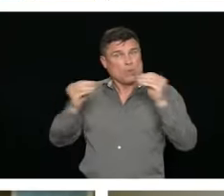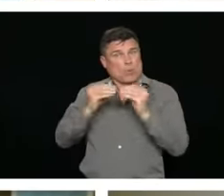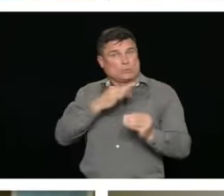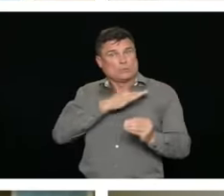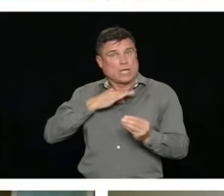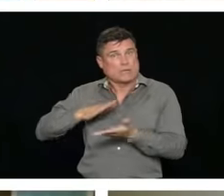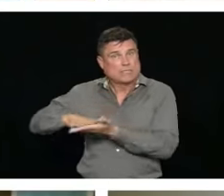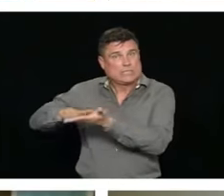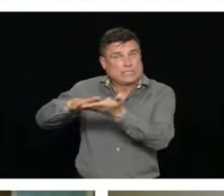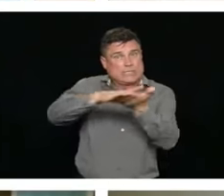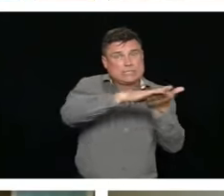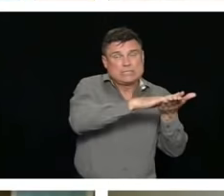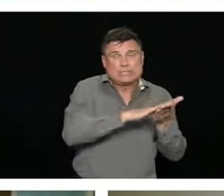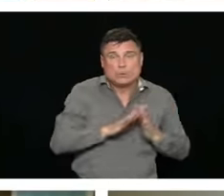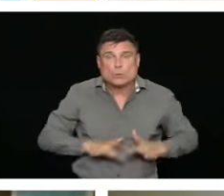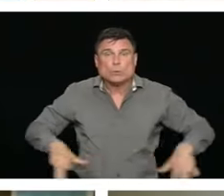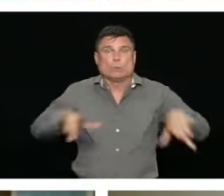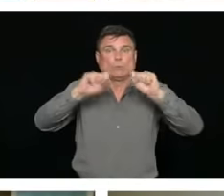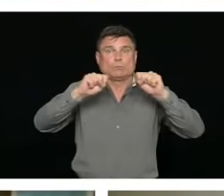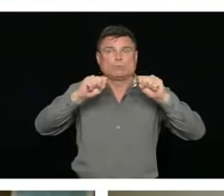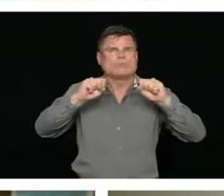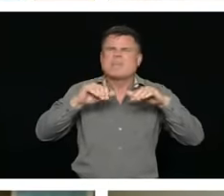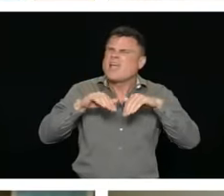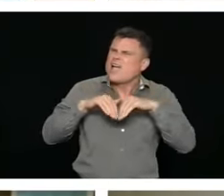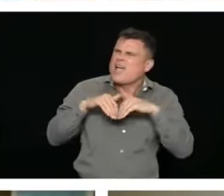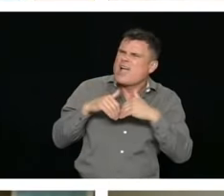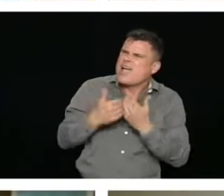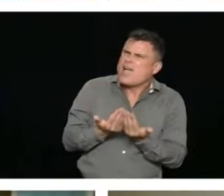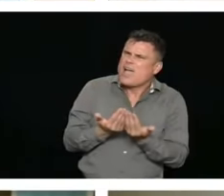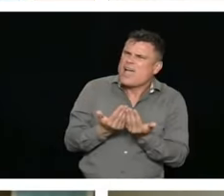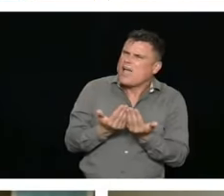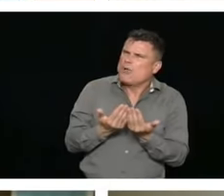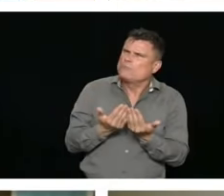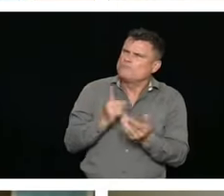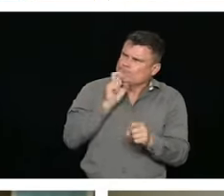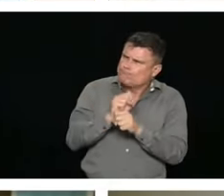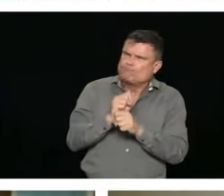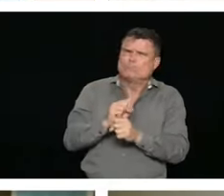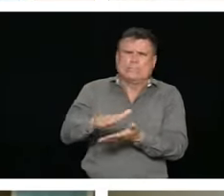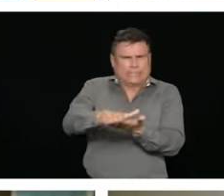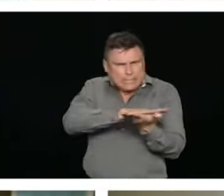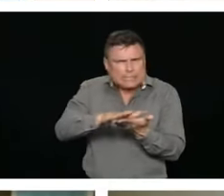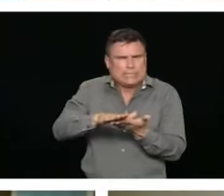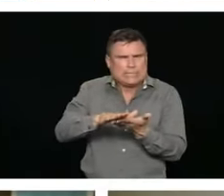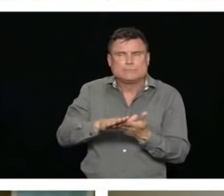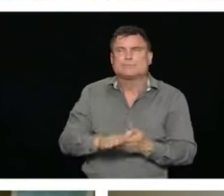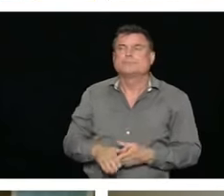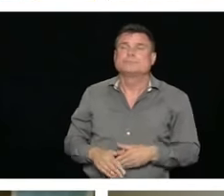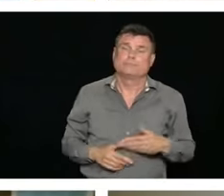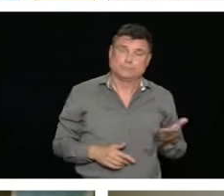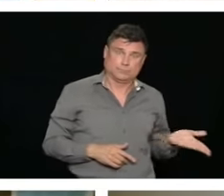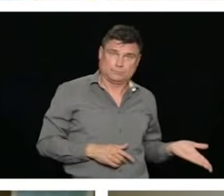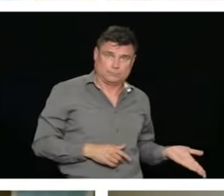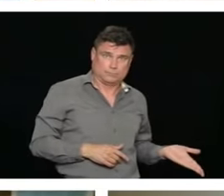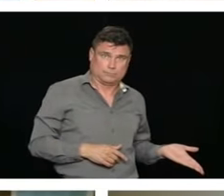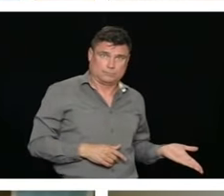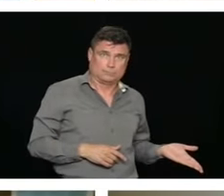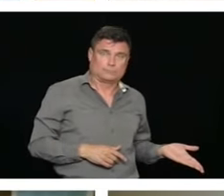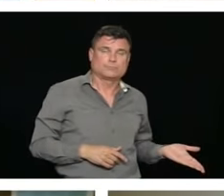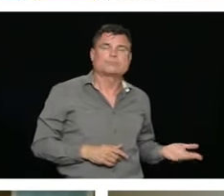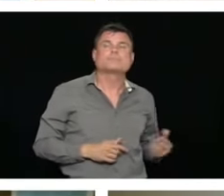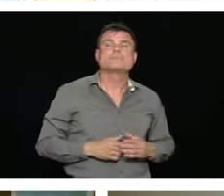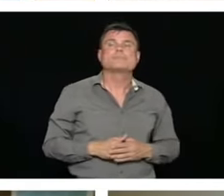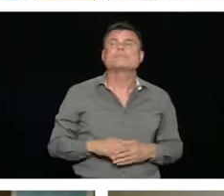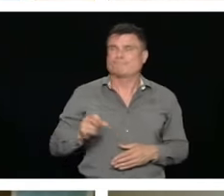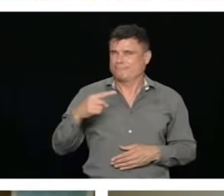Higginson. Thanks, Ravi. So I think this is such a topical question. It's certainly one of the ones that I'm hearing most about out there.